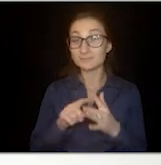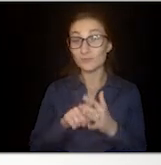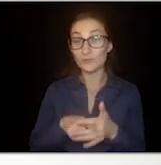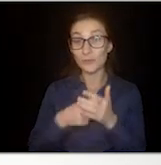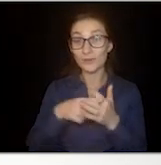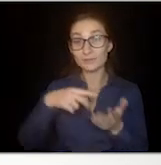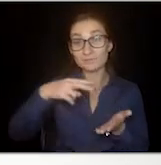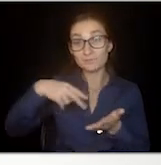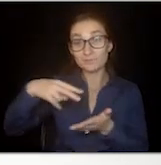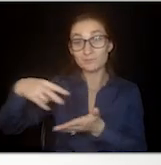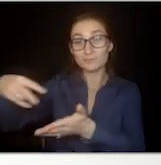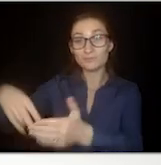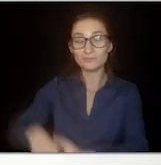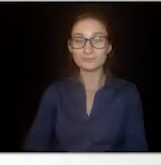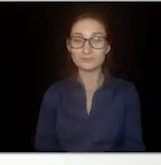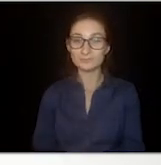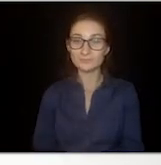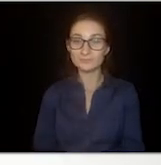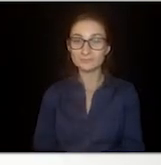Beginning literacy.